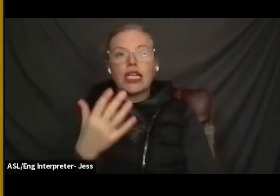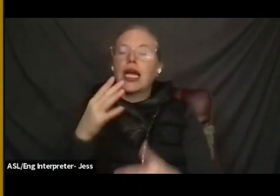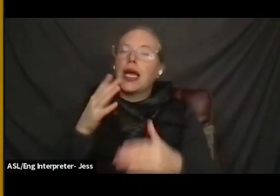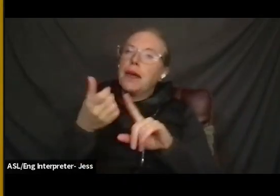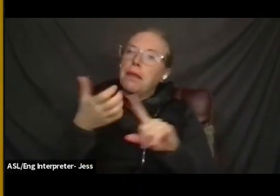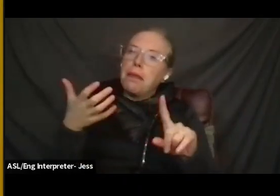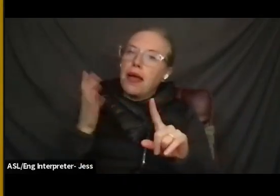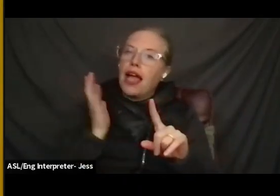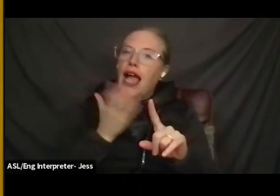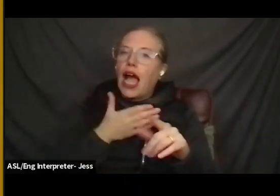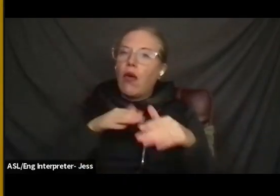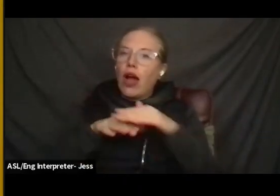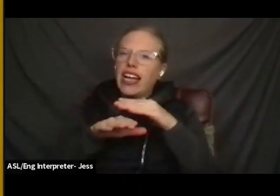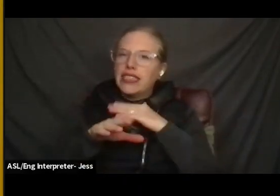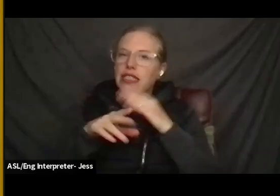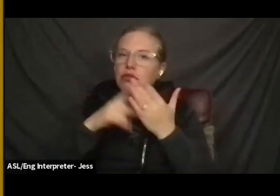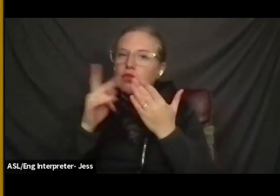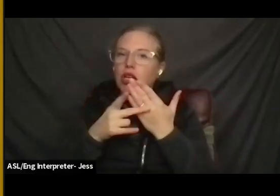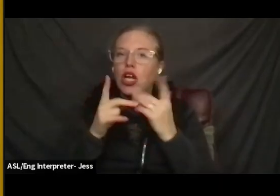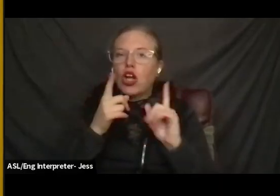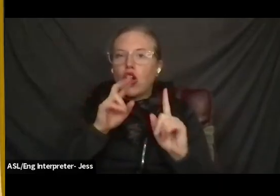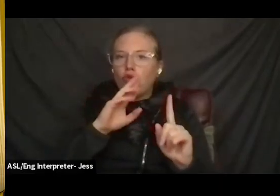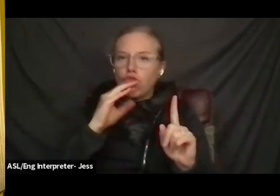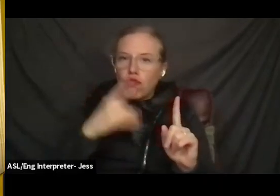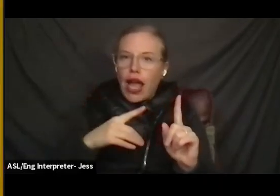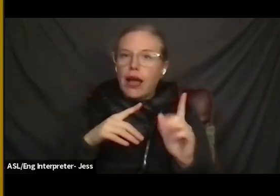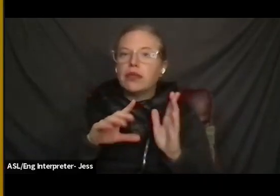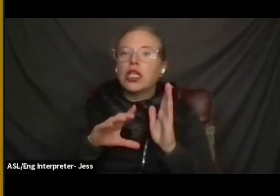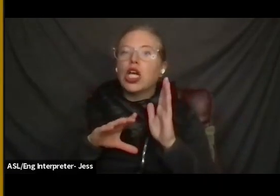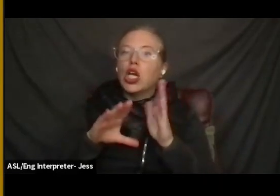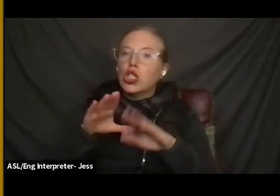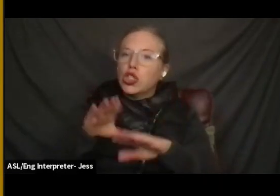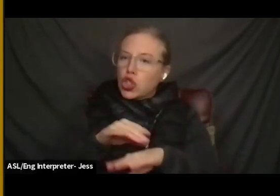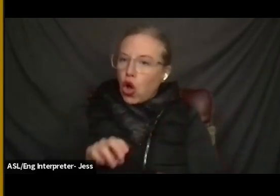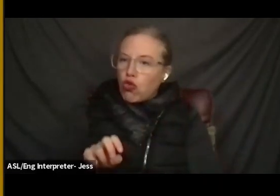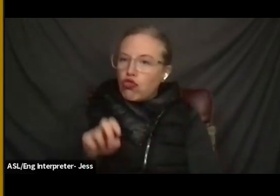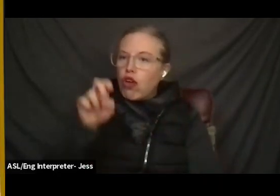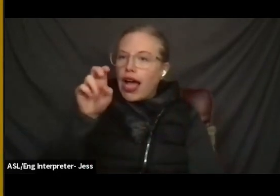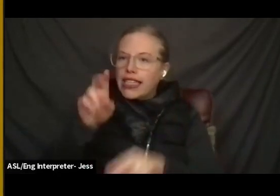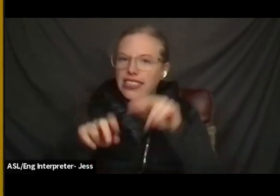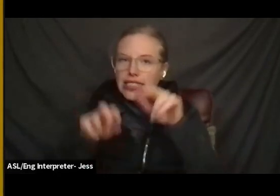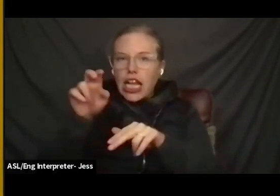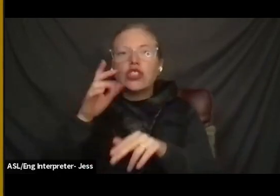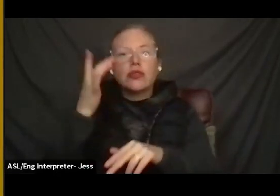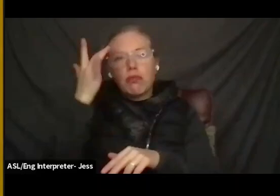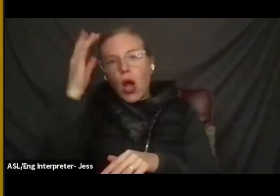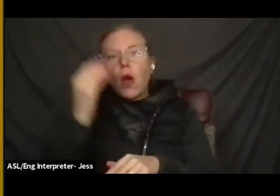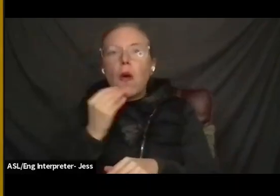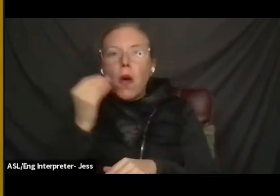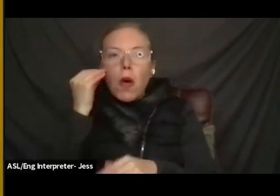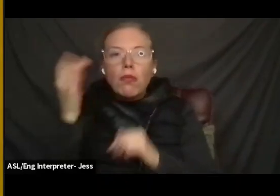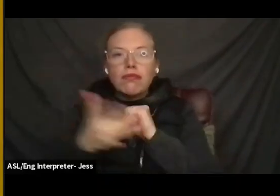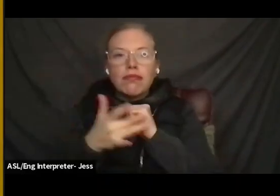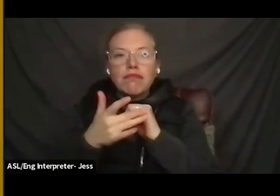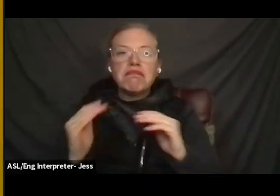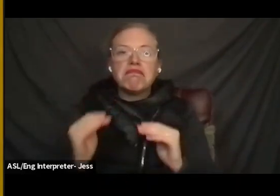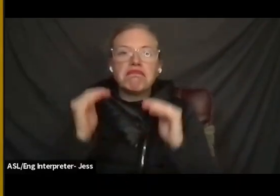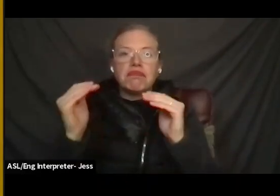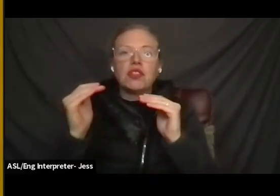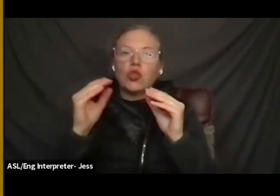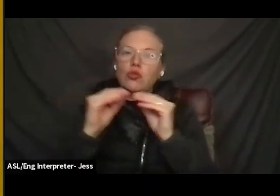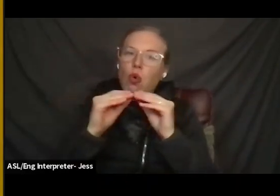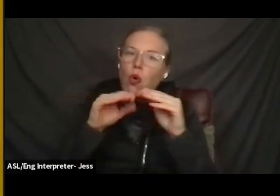home access program. It really is about ramps, slow rise stairs, home modifications, and smart home technologies to make your home more accessible.